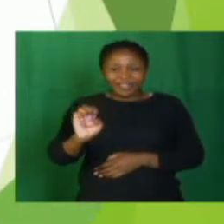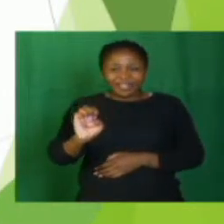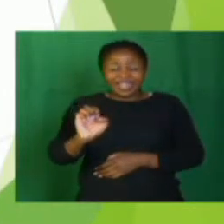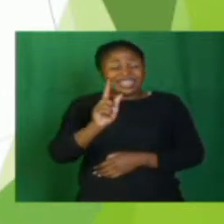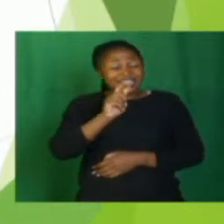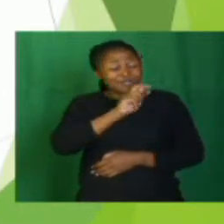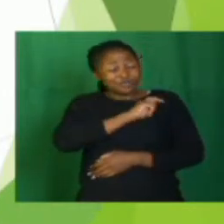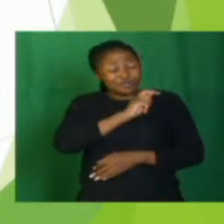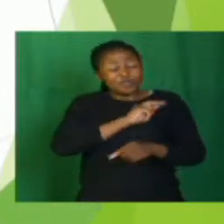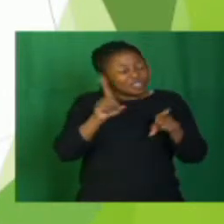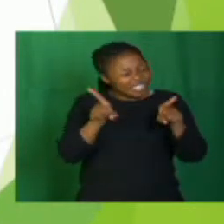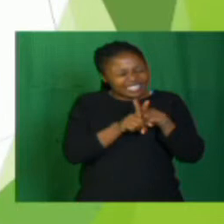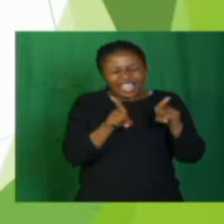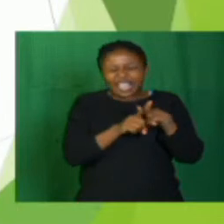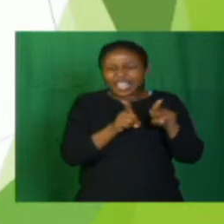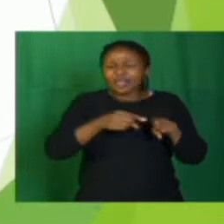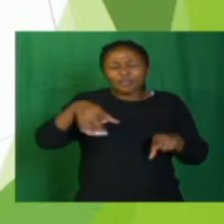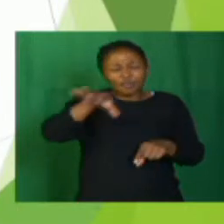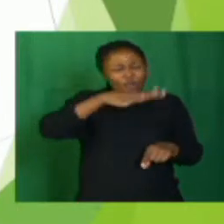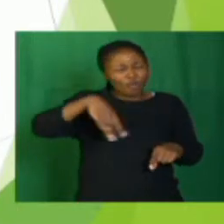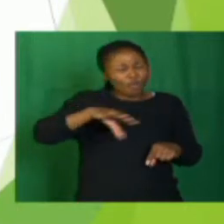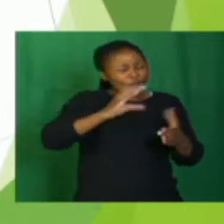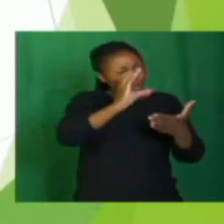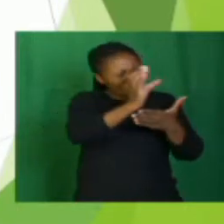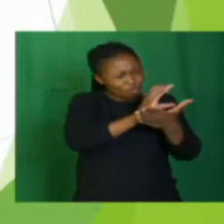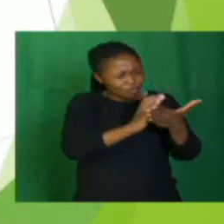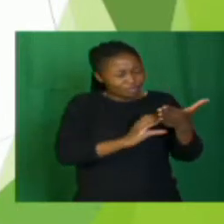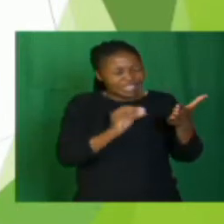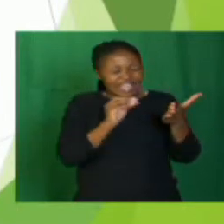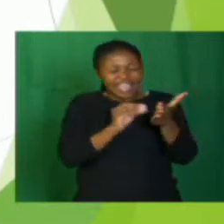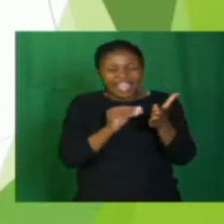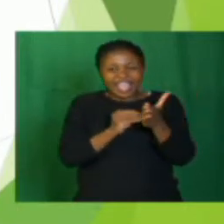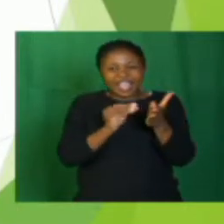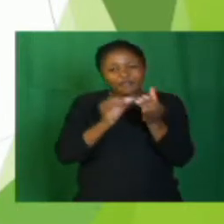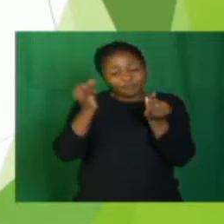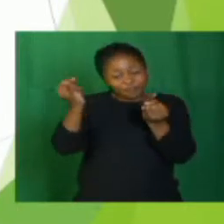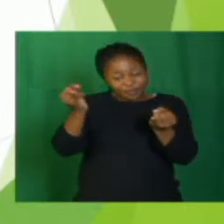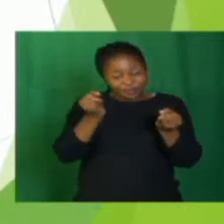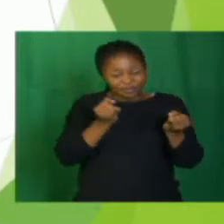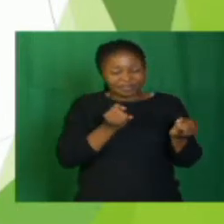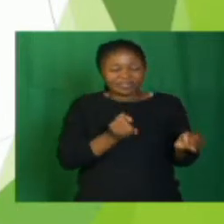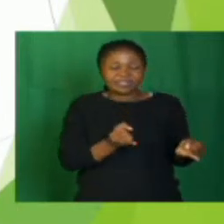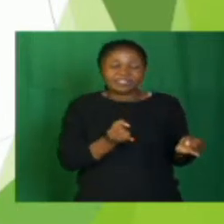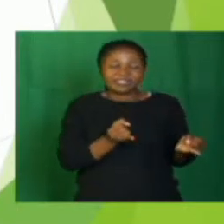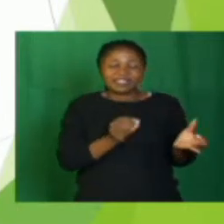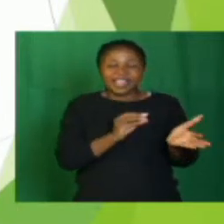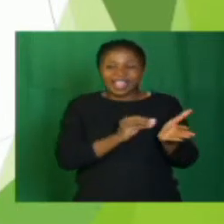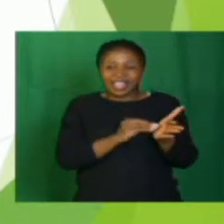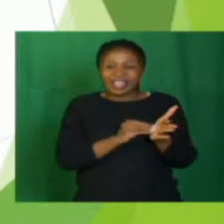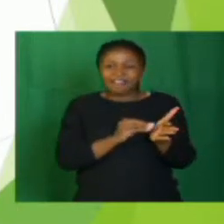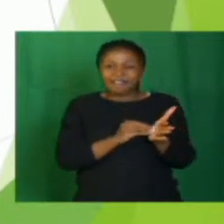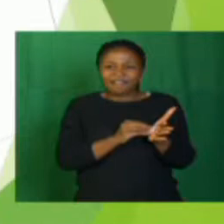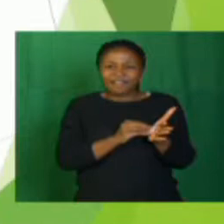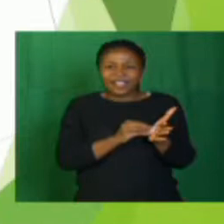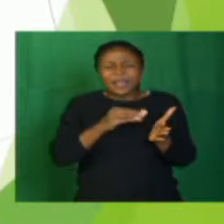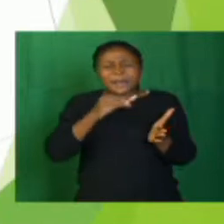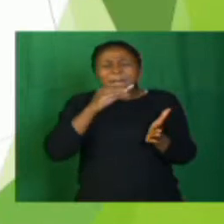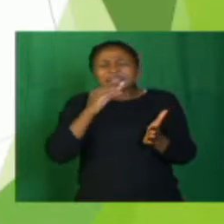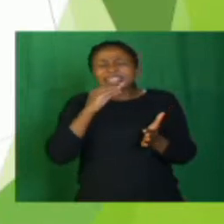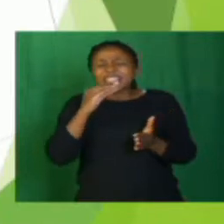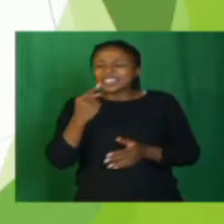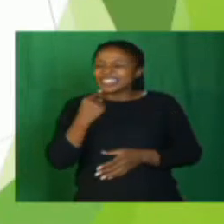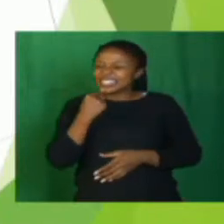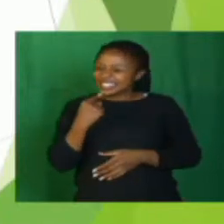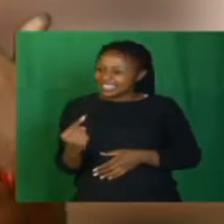writing, the introduction, you give your general statement about the topic.